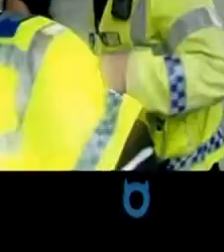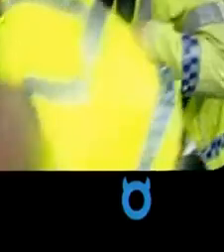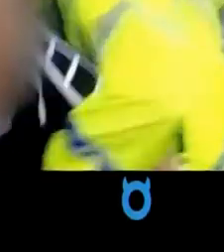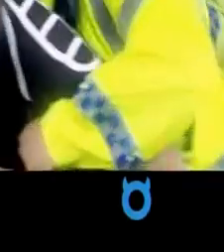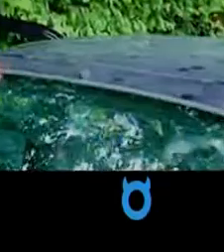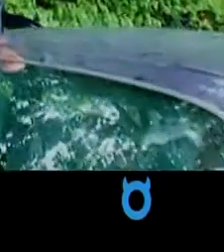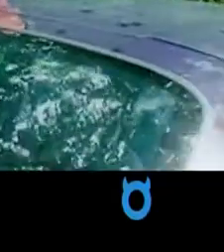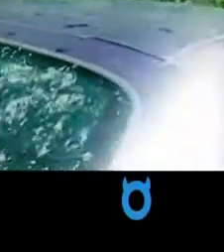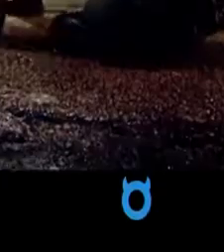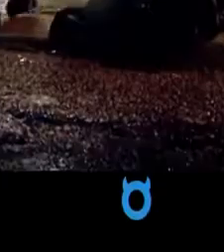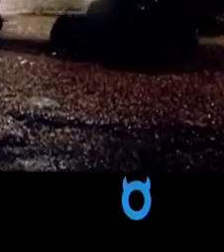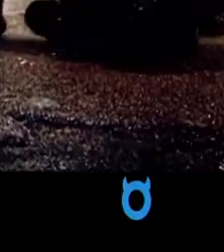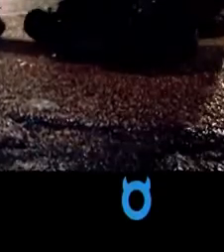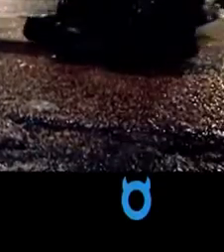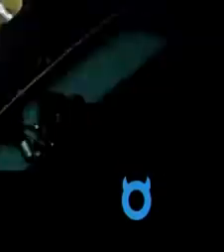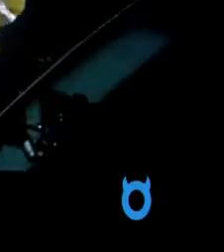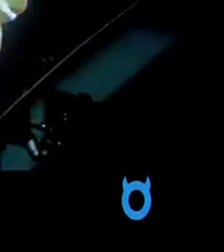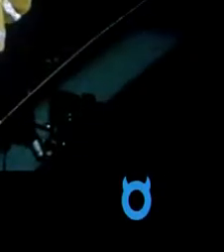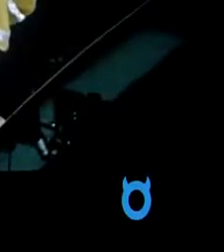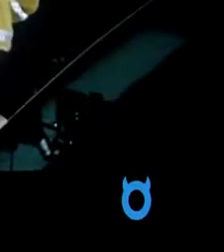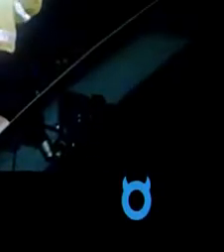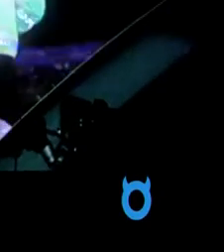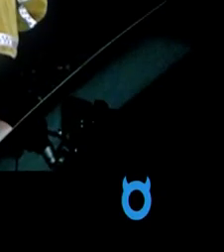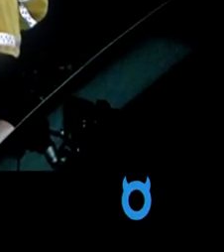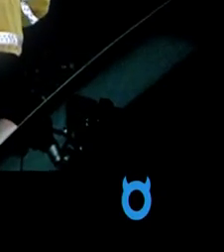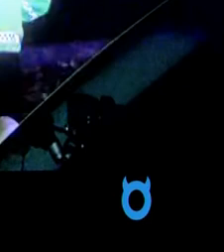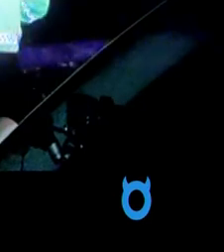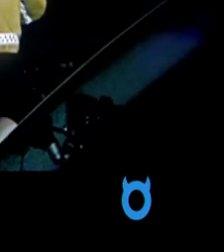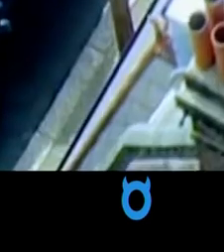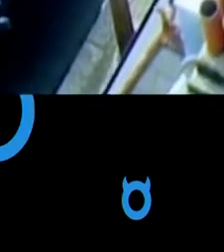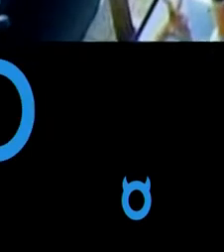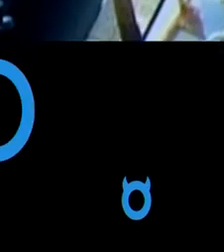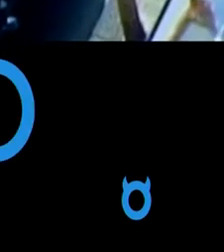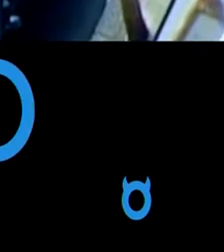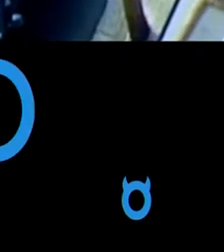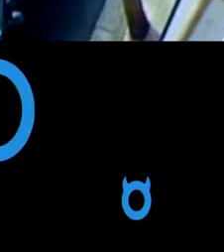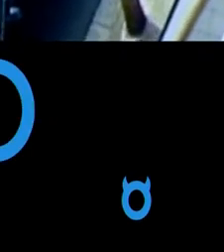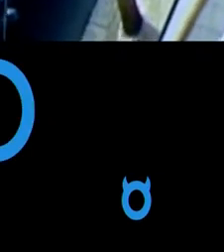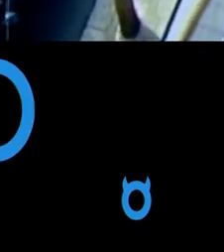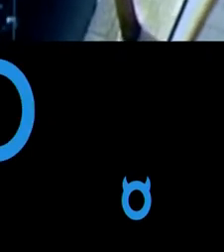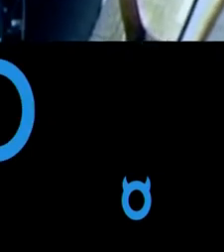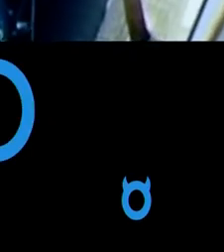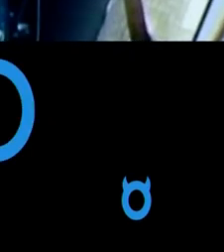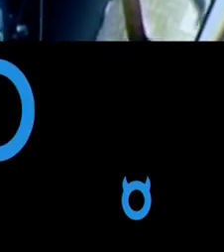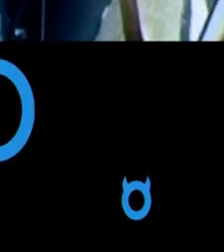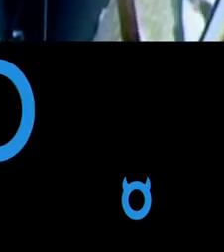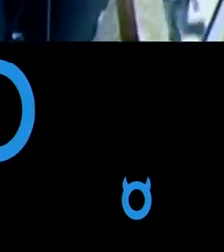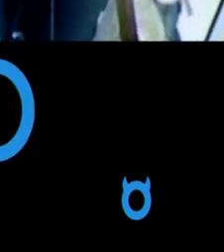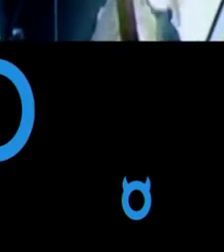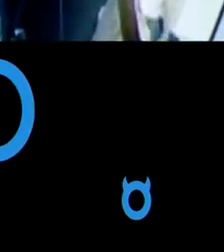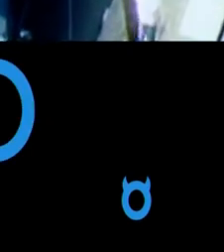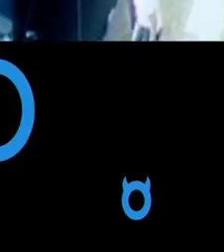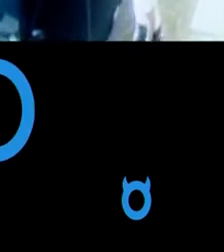An uncompromising look at the war on crime. Back off, otherwise you're going to be gassed. Brick Cops Frontline Crime, Monday at